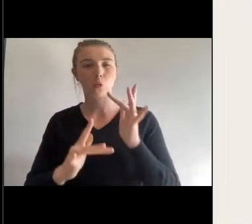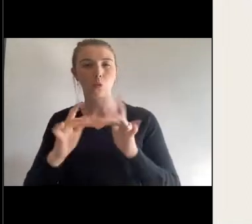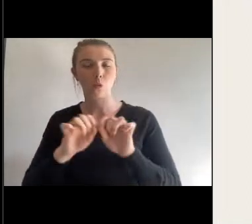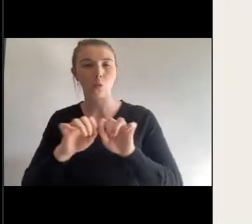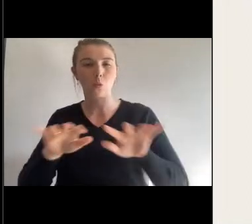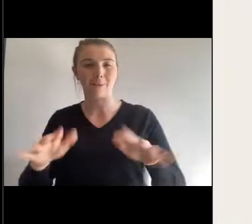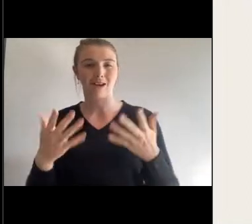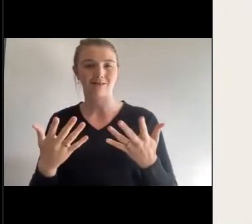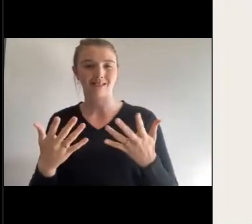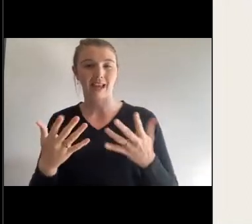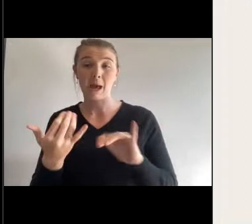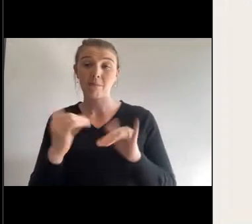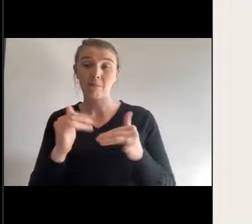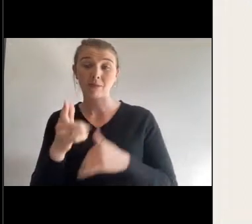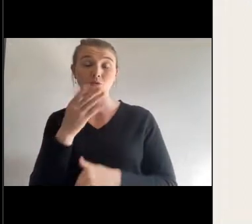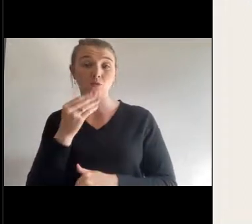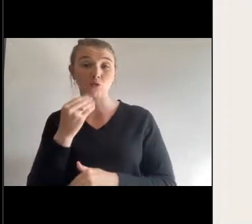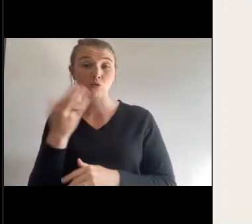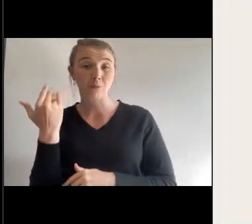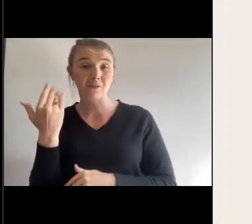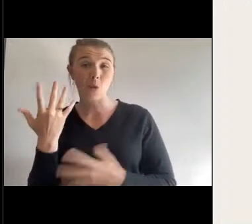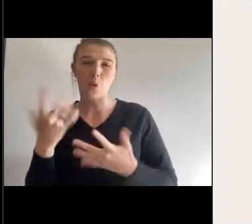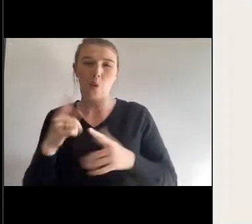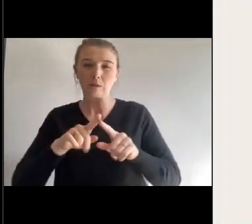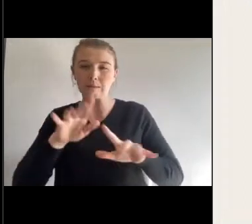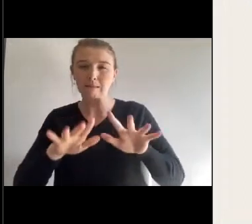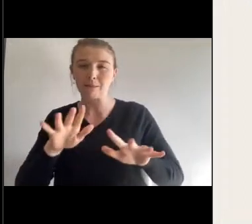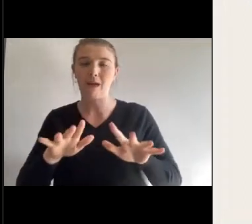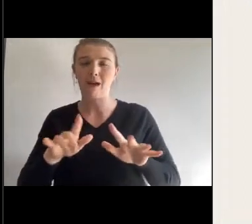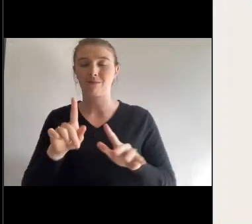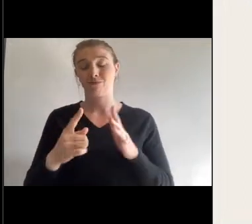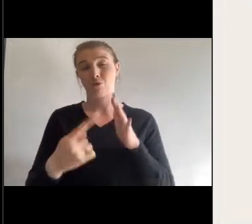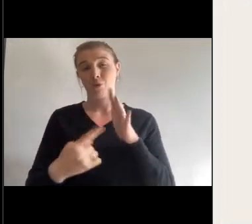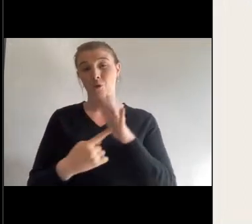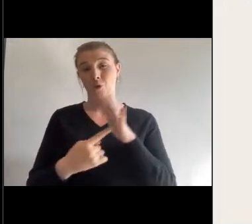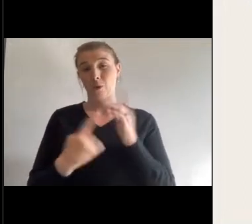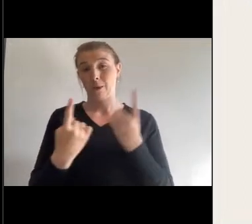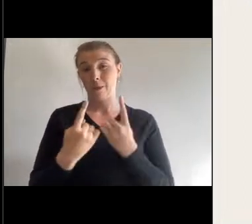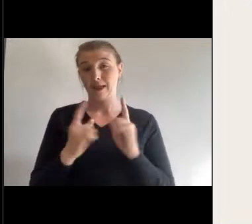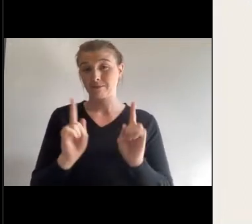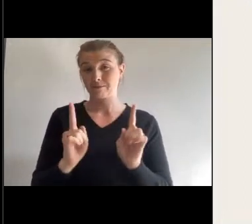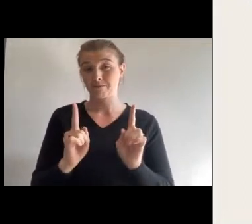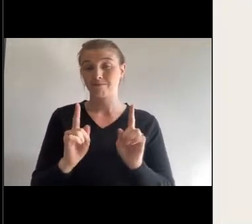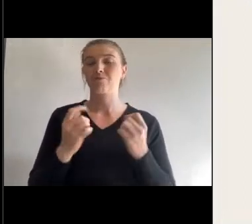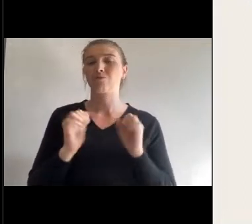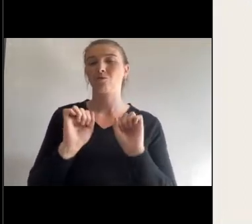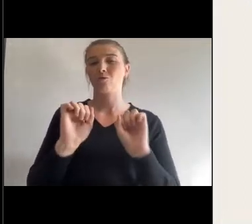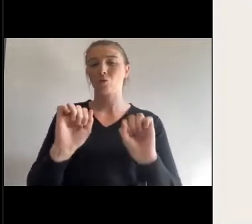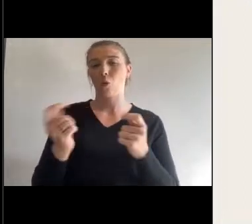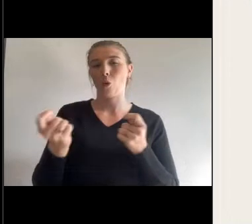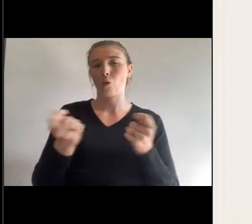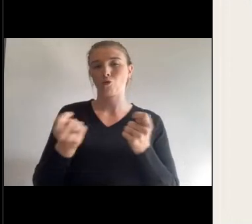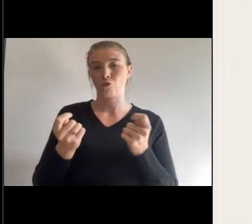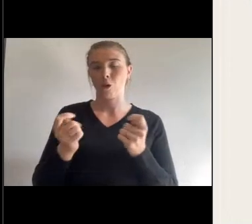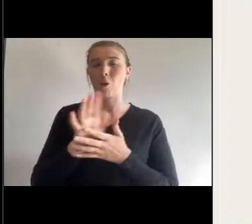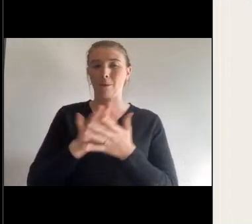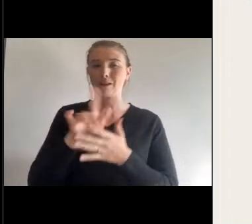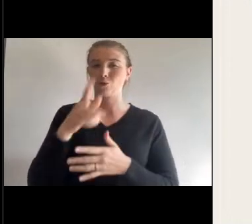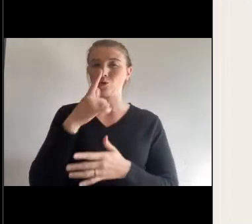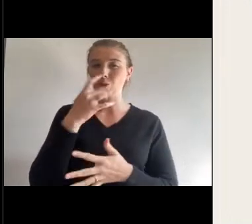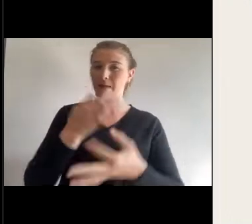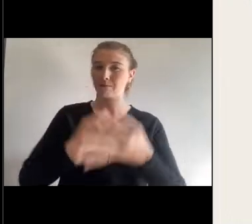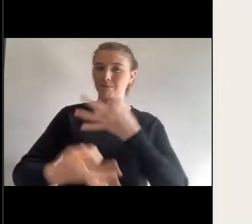if not GoToWebinar itself before. The really key thing is that it gives you control and allows you to ask those questions.